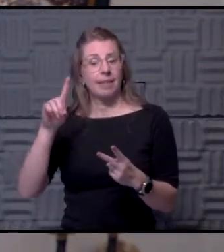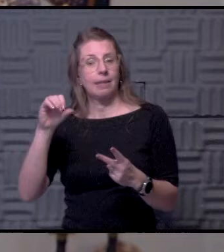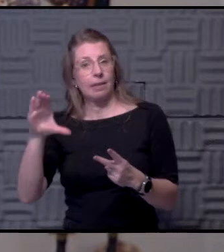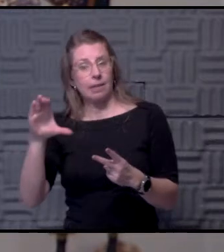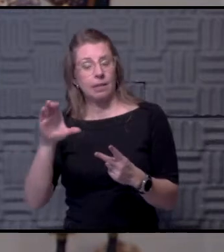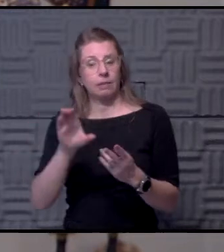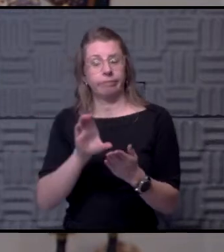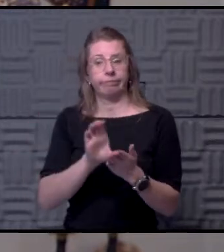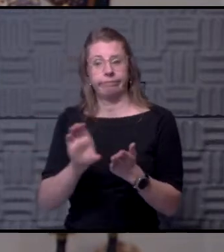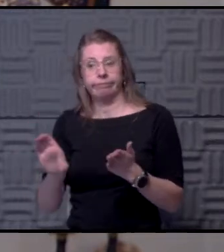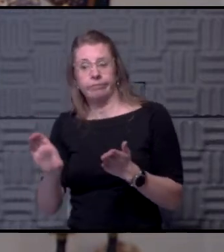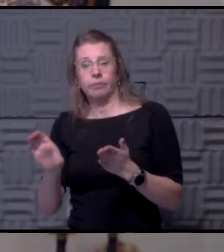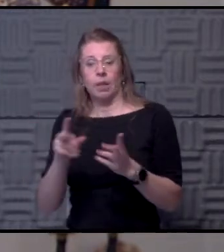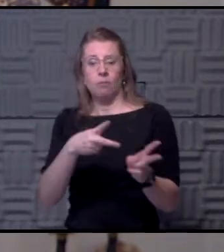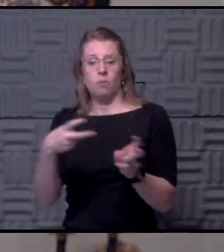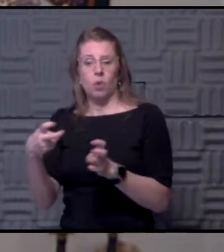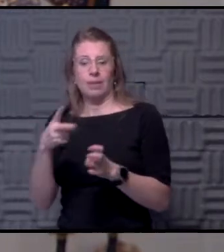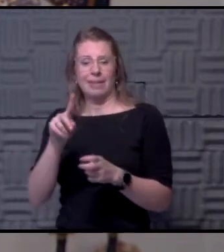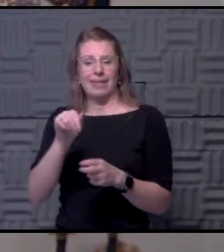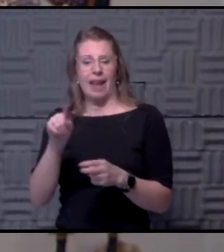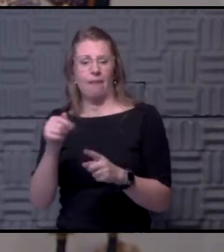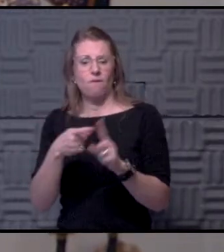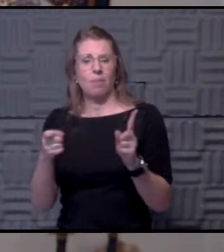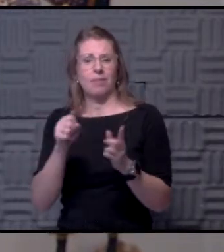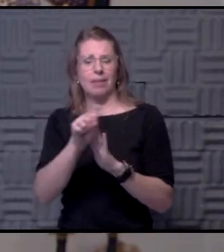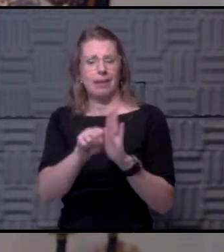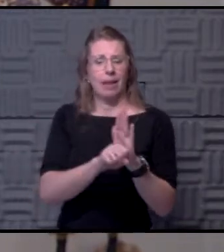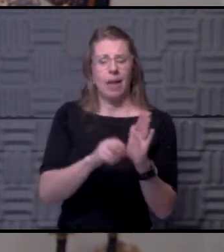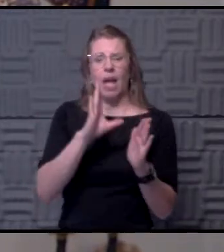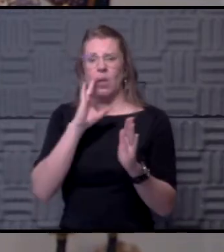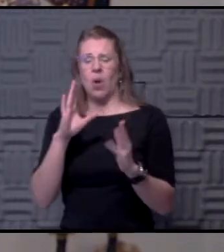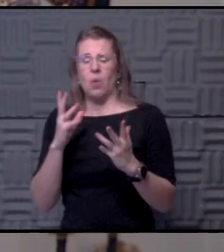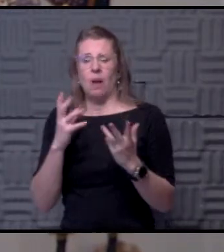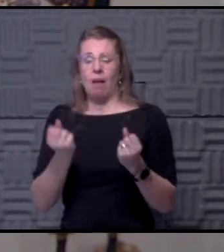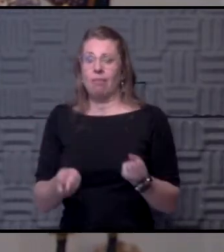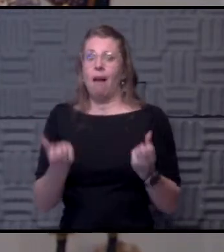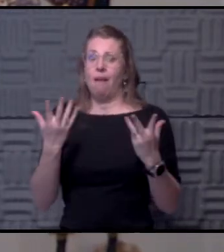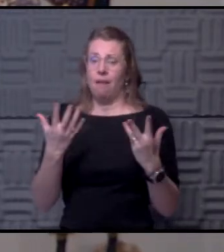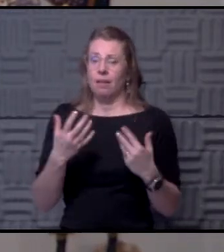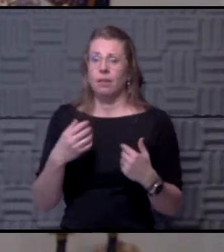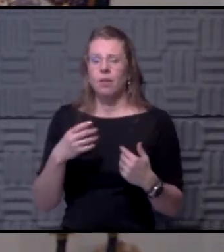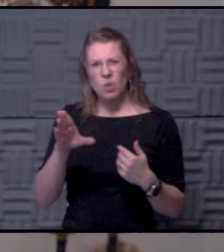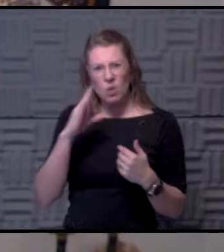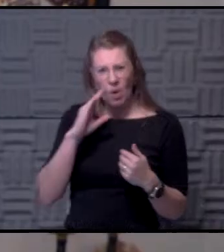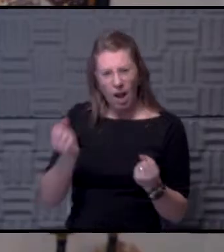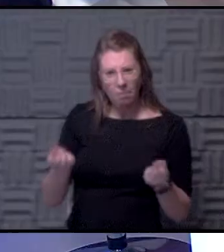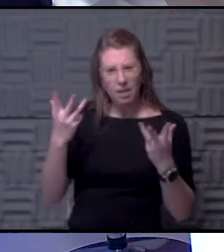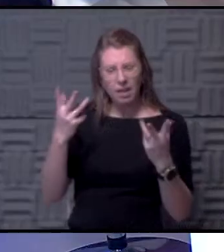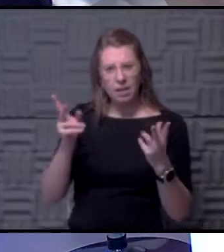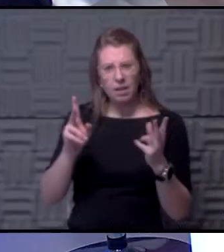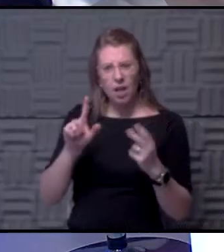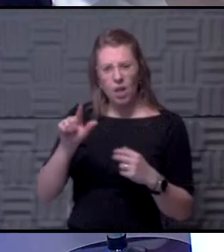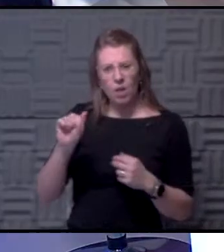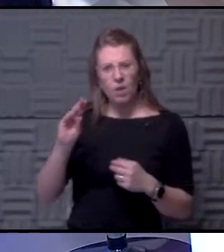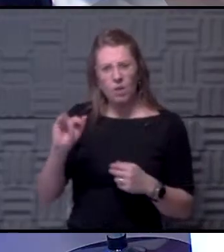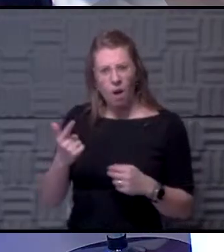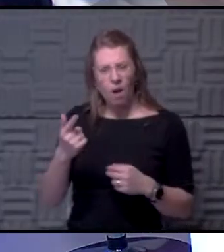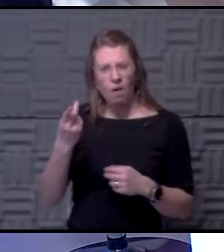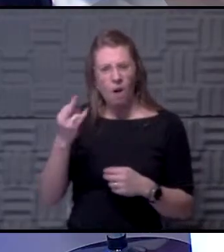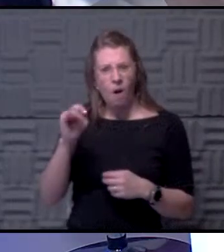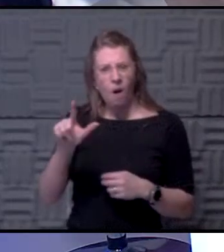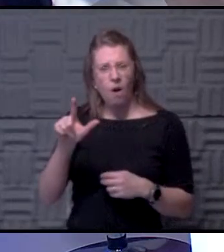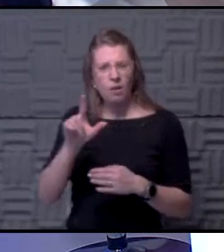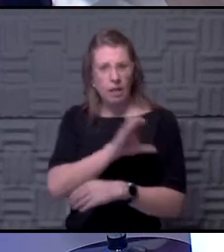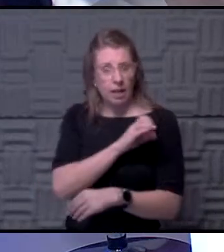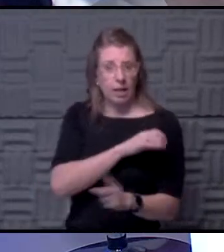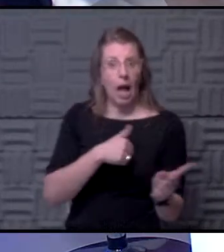aggregates data from the state, I don't know the numbers. I know there are a lot, but a lot. Do you know how many people are in our long haul clinic right now? I don't. We I have